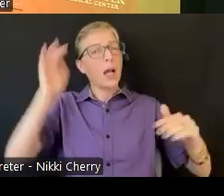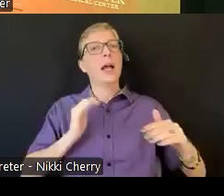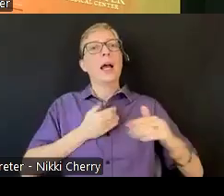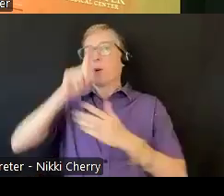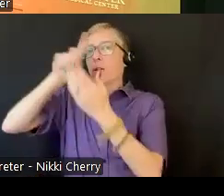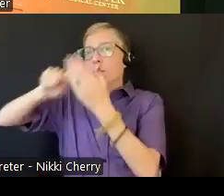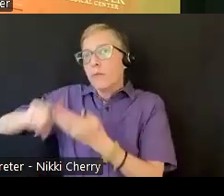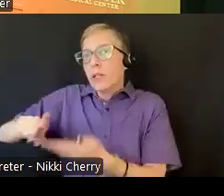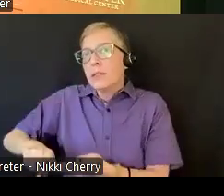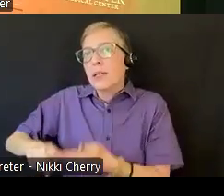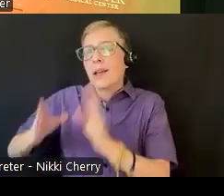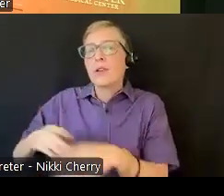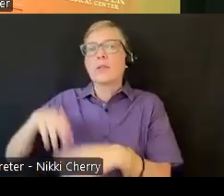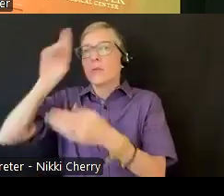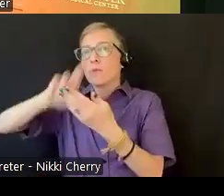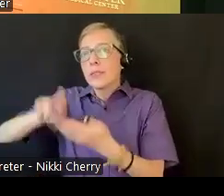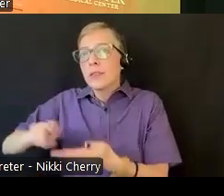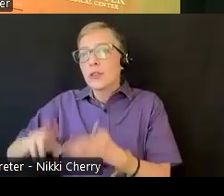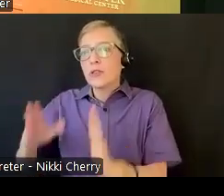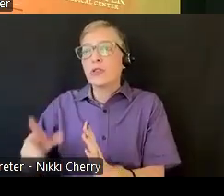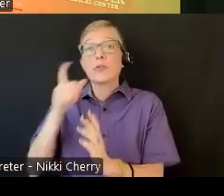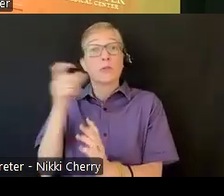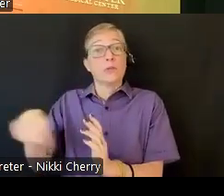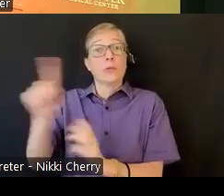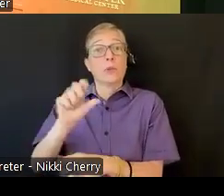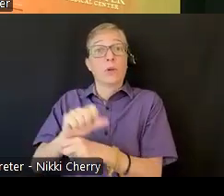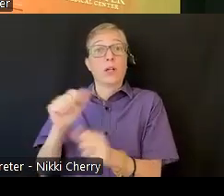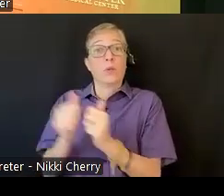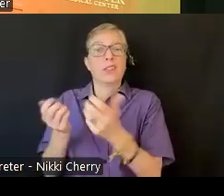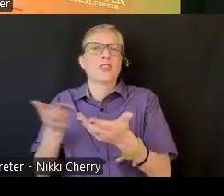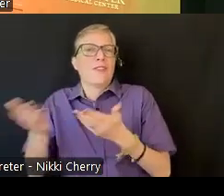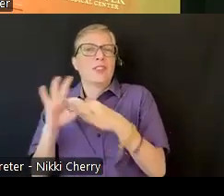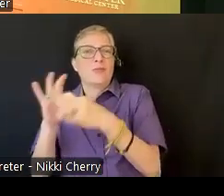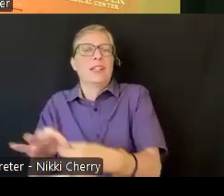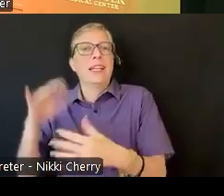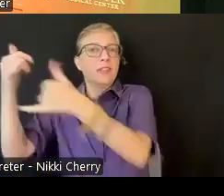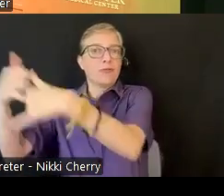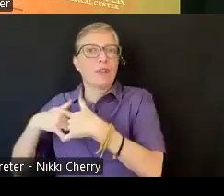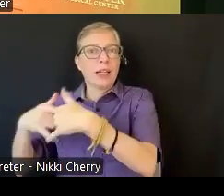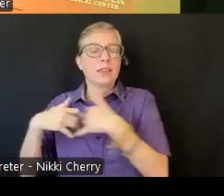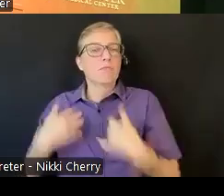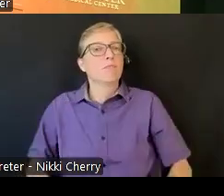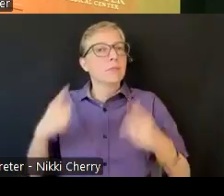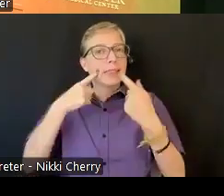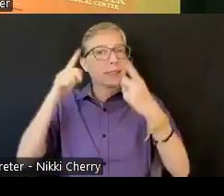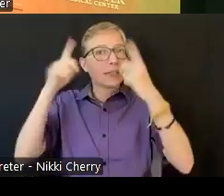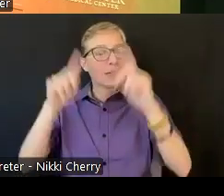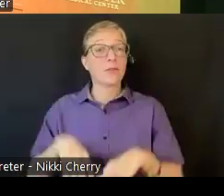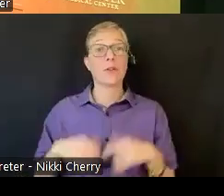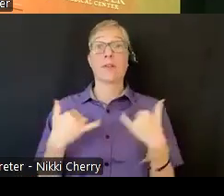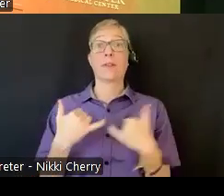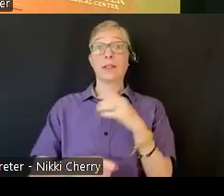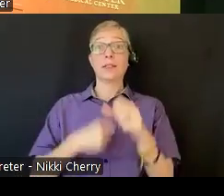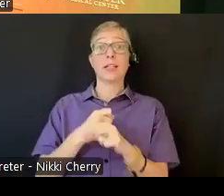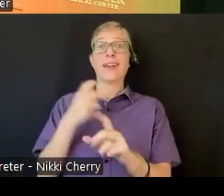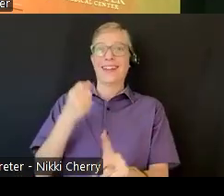been working on service-related grants has been quite successful. And this year we have hit the $27